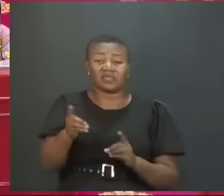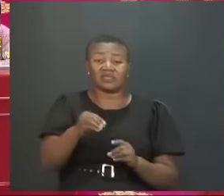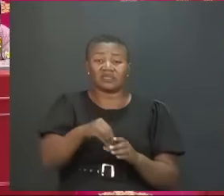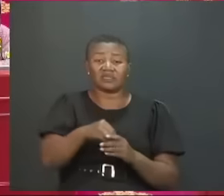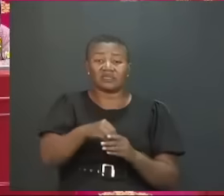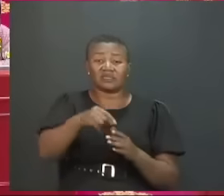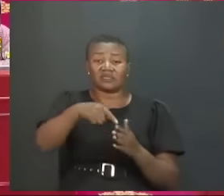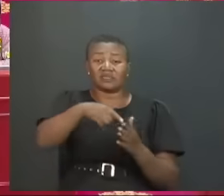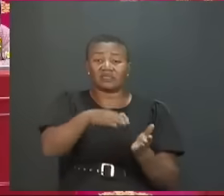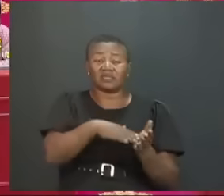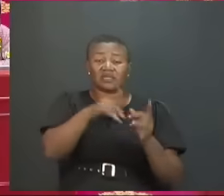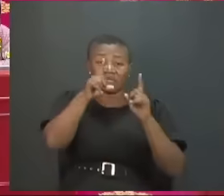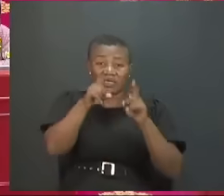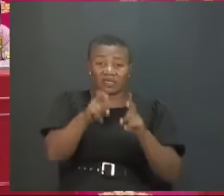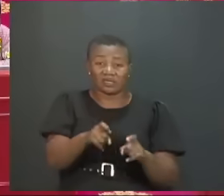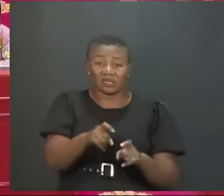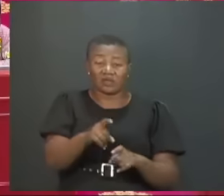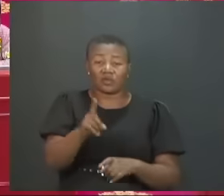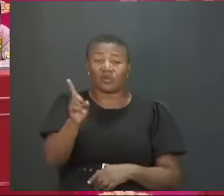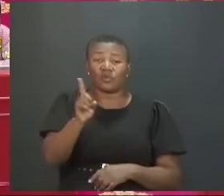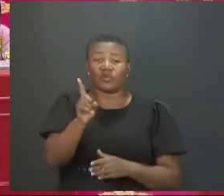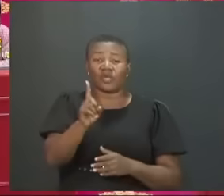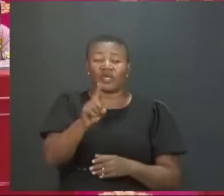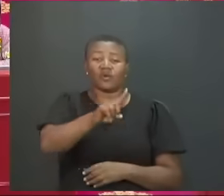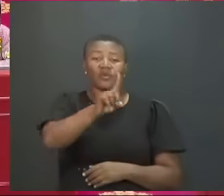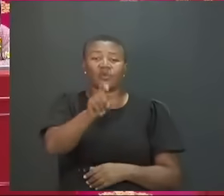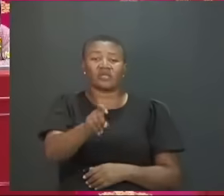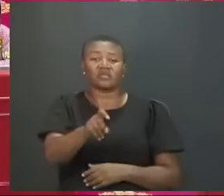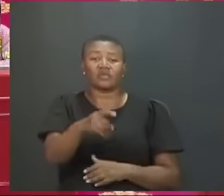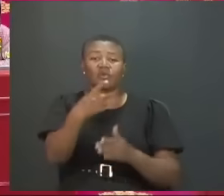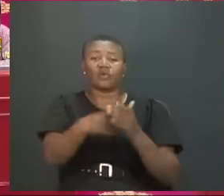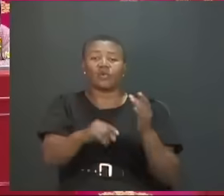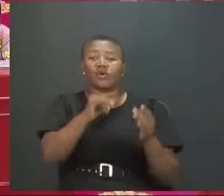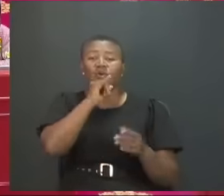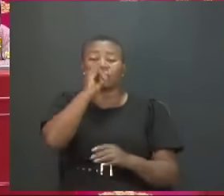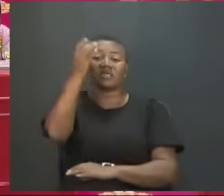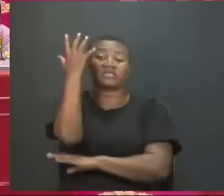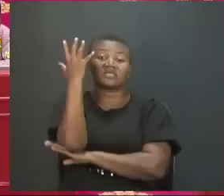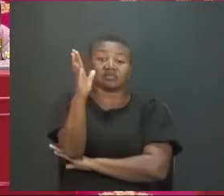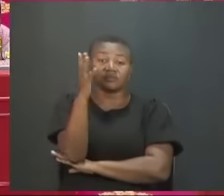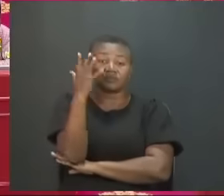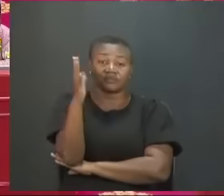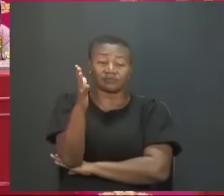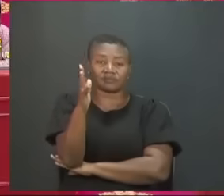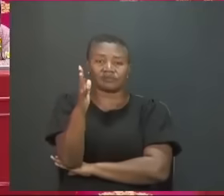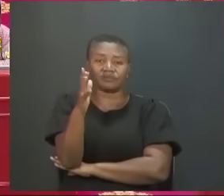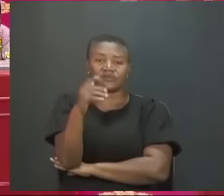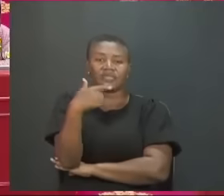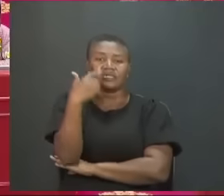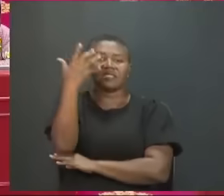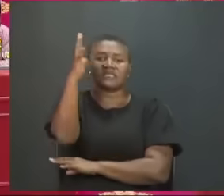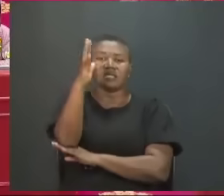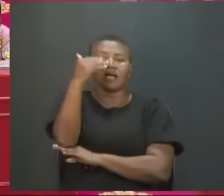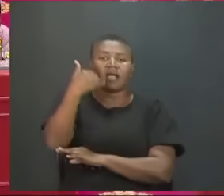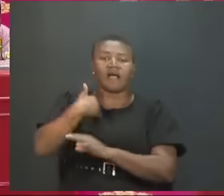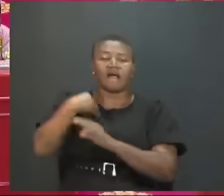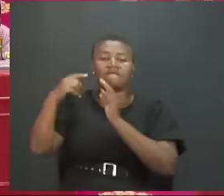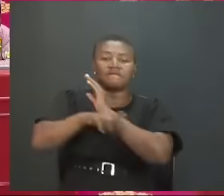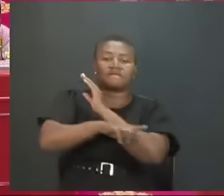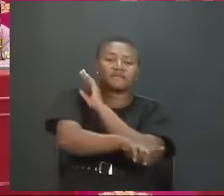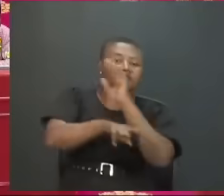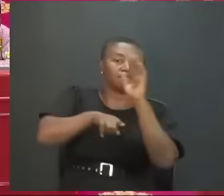the question was, what is a tree? Then he says, oh, a tree has branches.